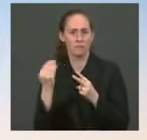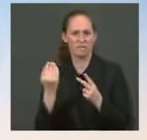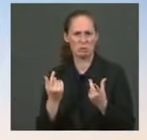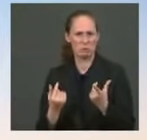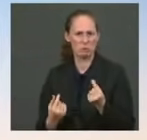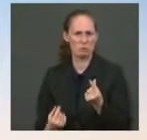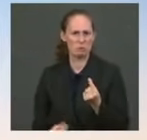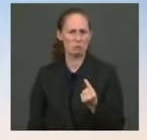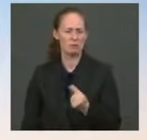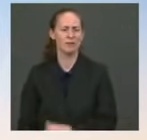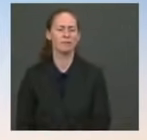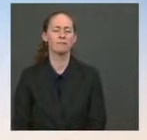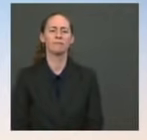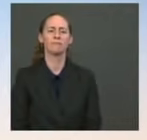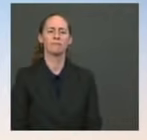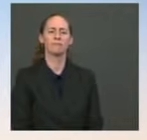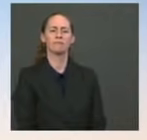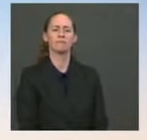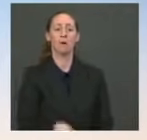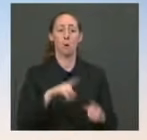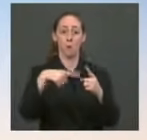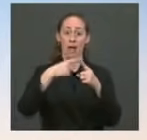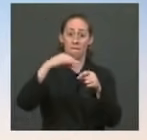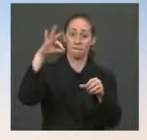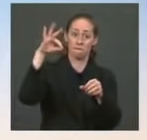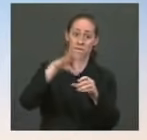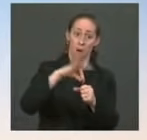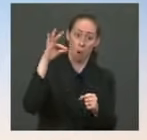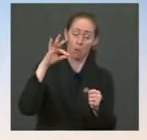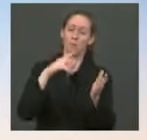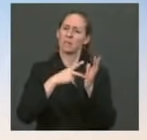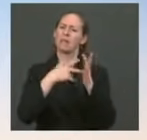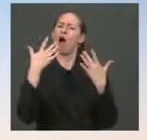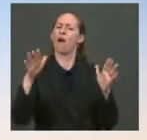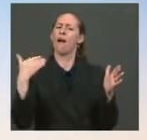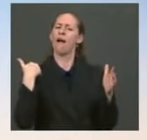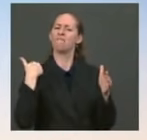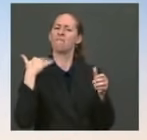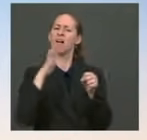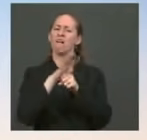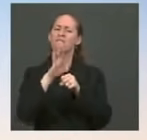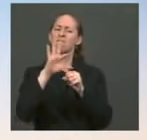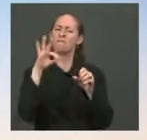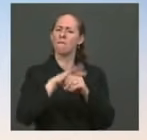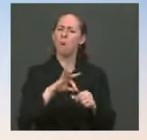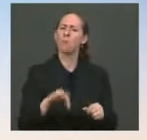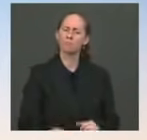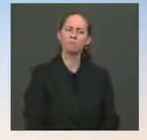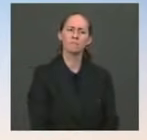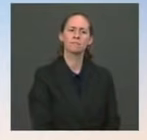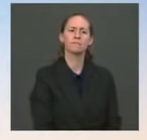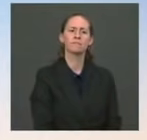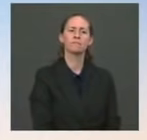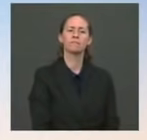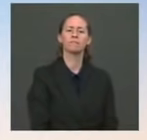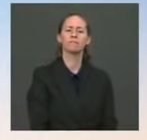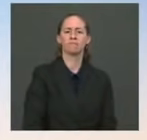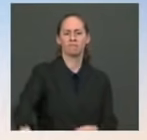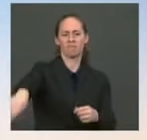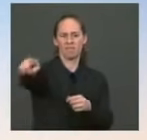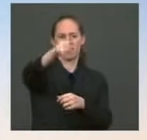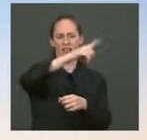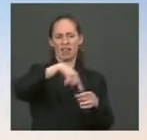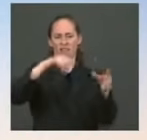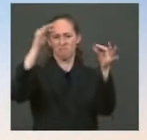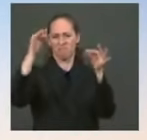want, when the vote happens, we want to win the vote. That's what our focus is on. We'll let leadership determine the next steps